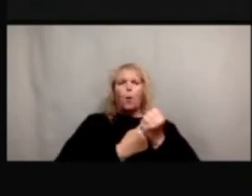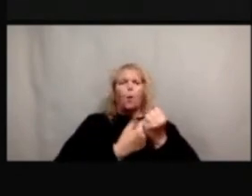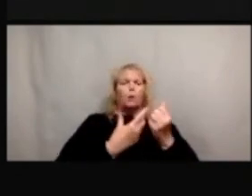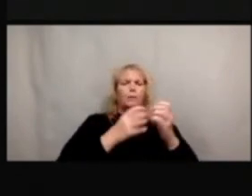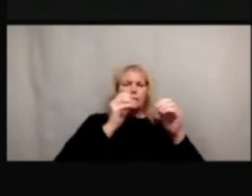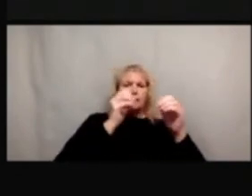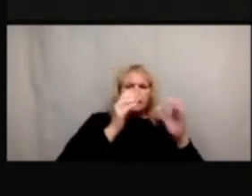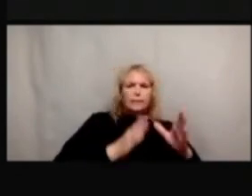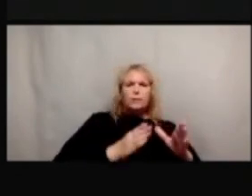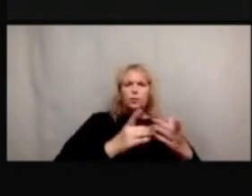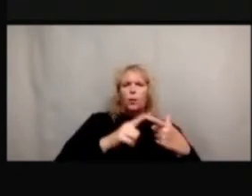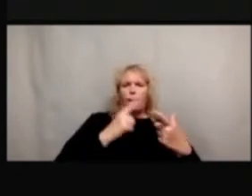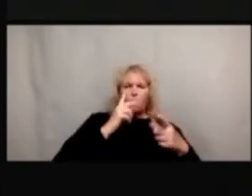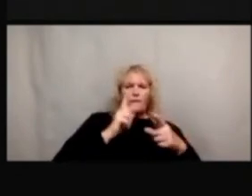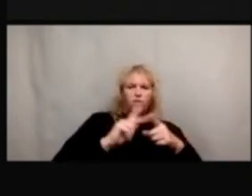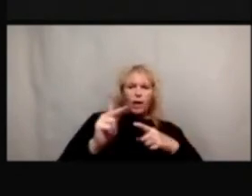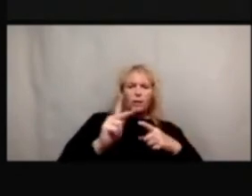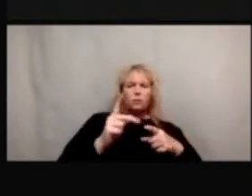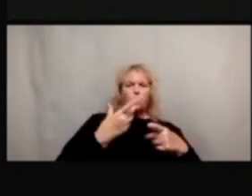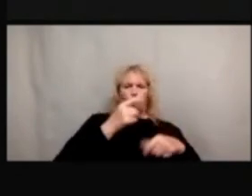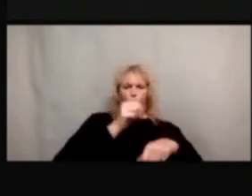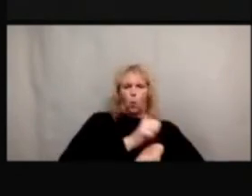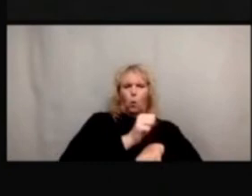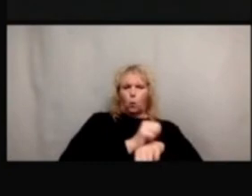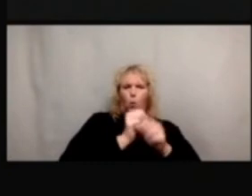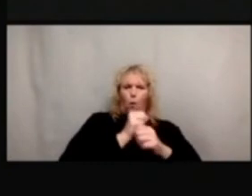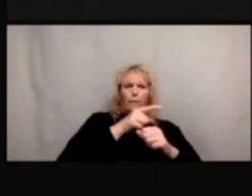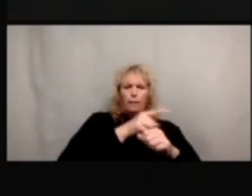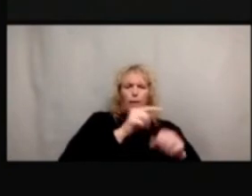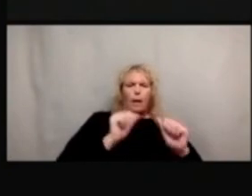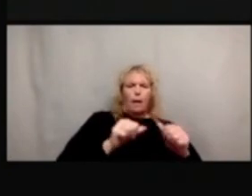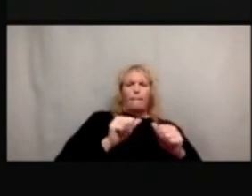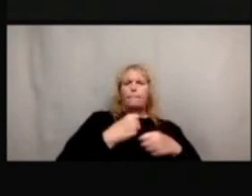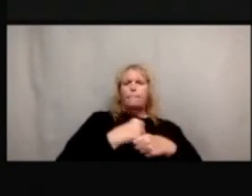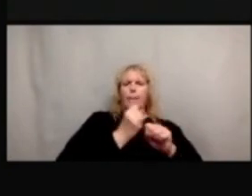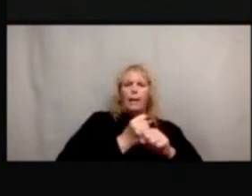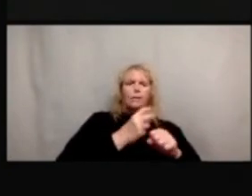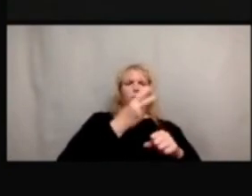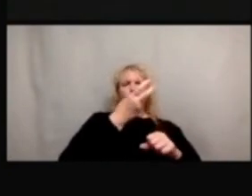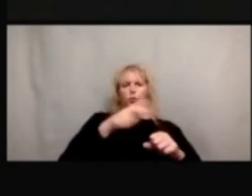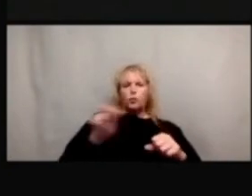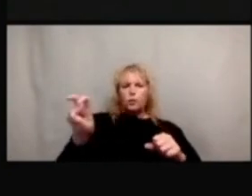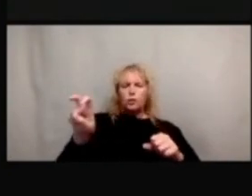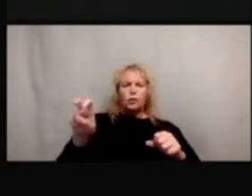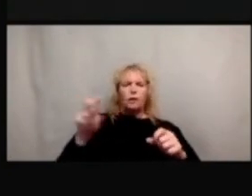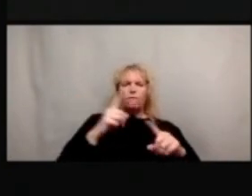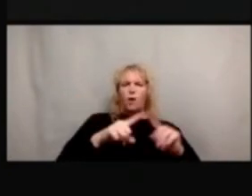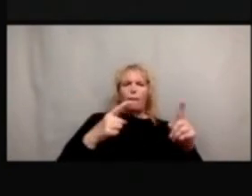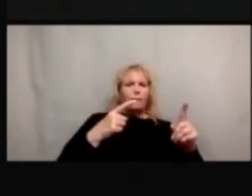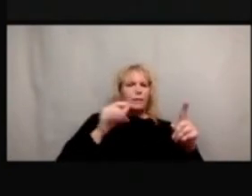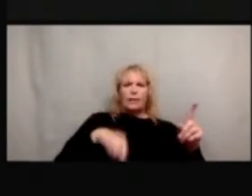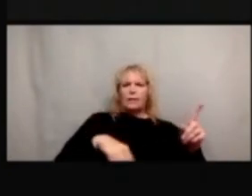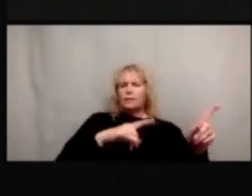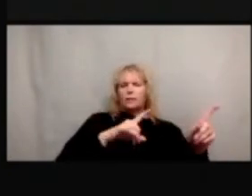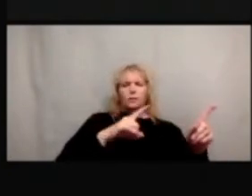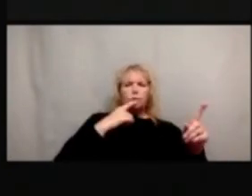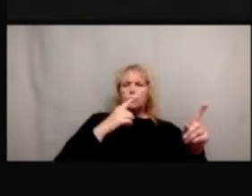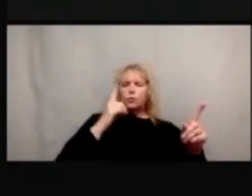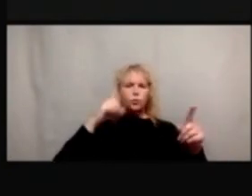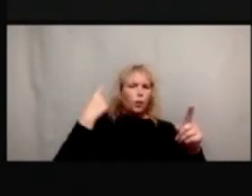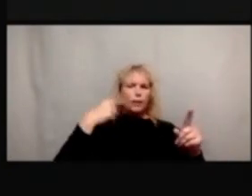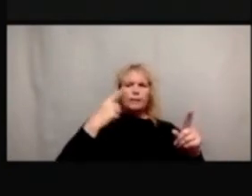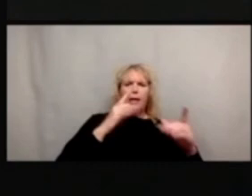professionals who work with children in terms of helping them make this transition from this intensely online world back to an in-person